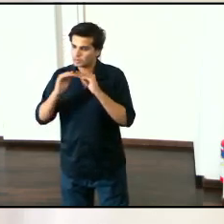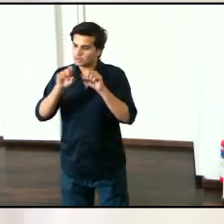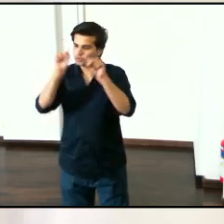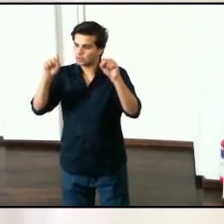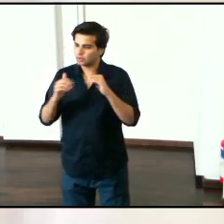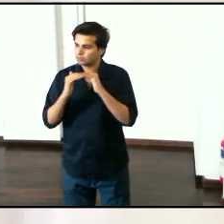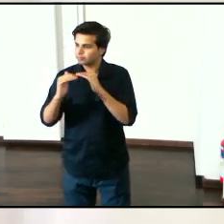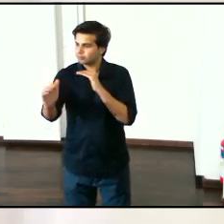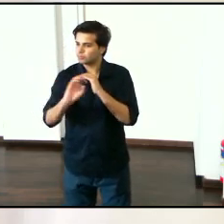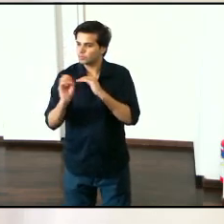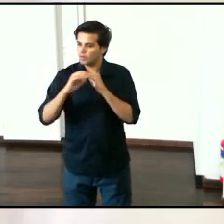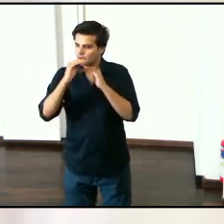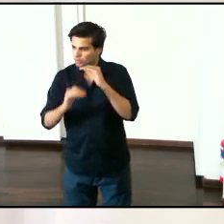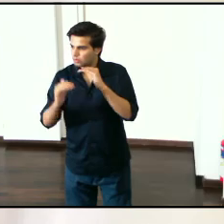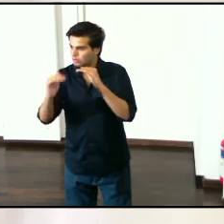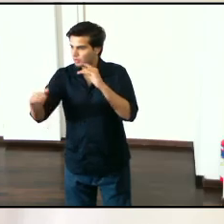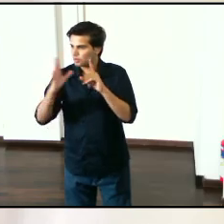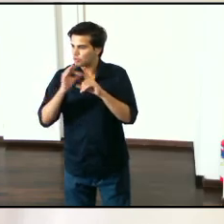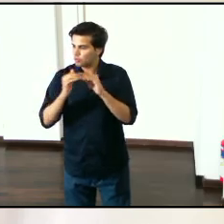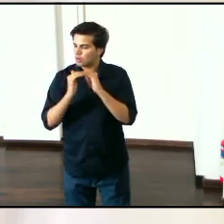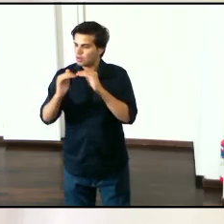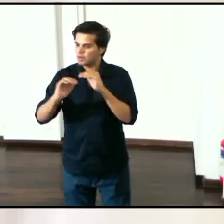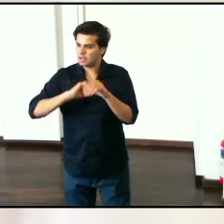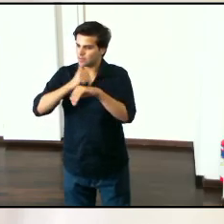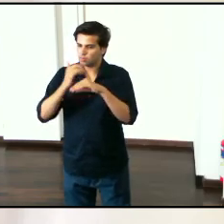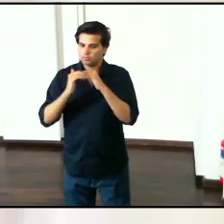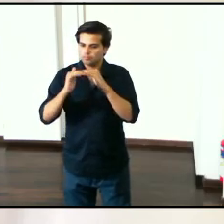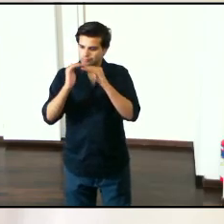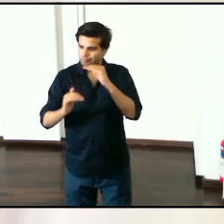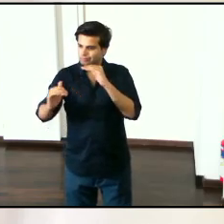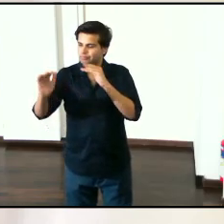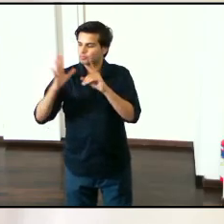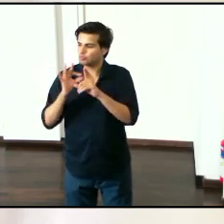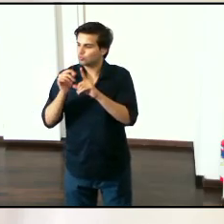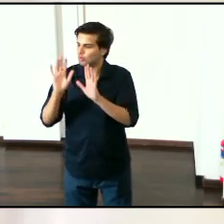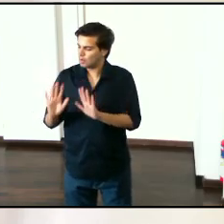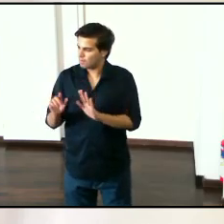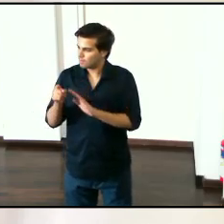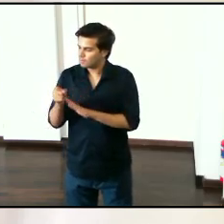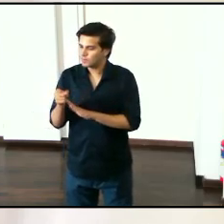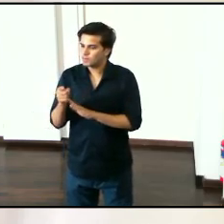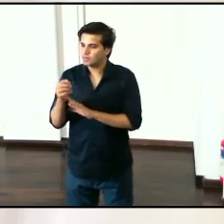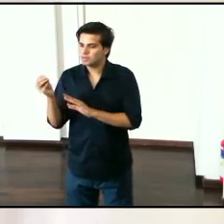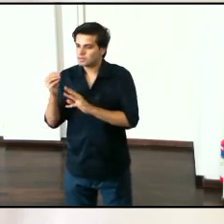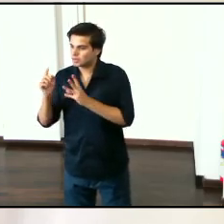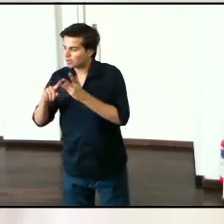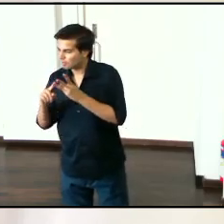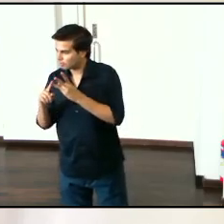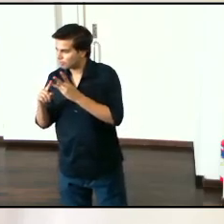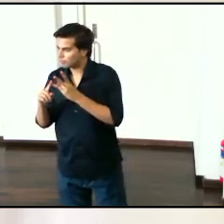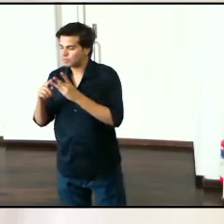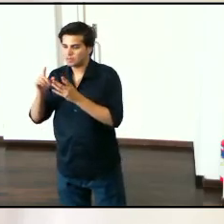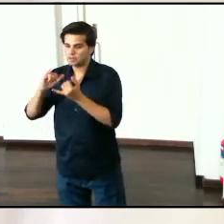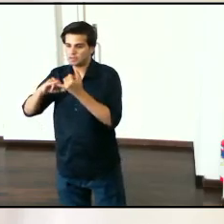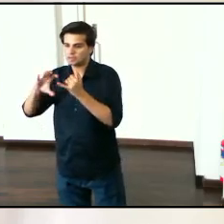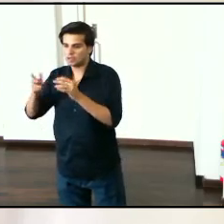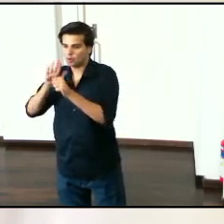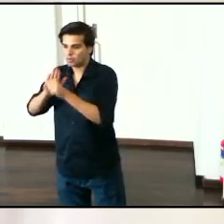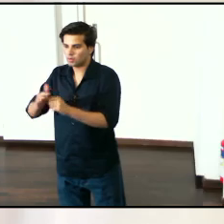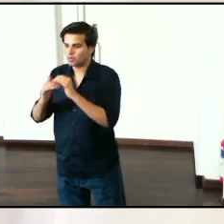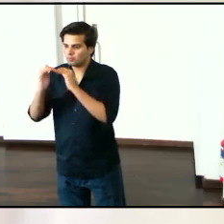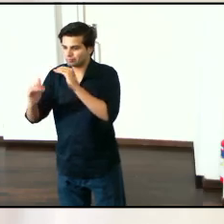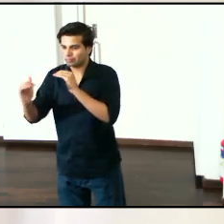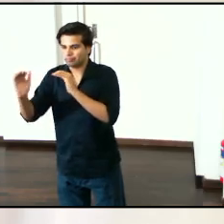power, who are resisting the establishment, who are resisting forms of state oppression, who